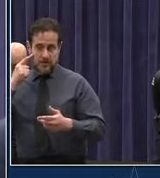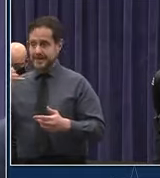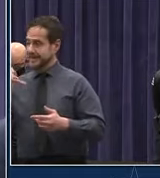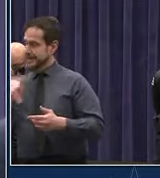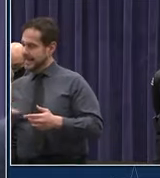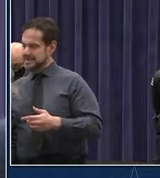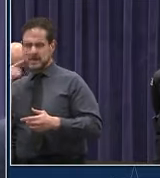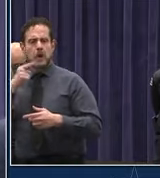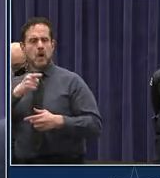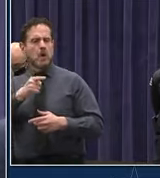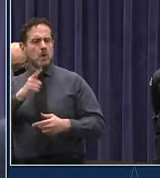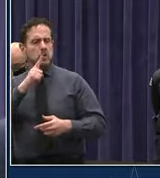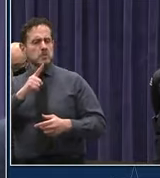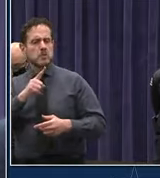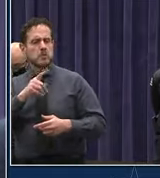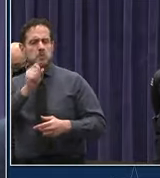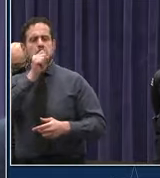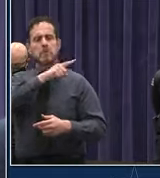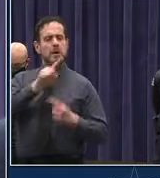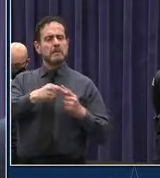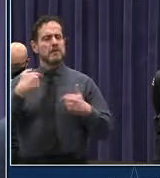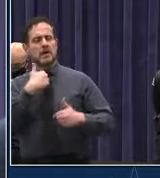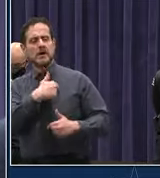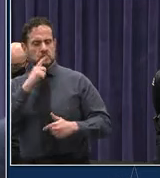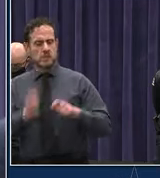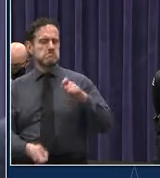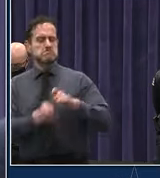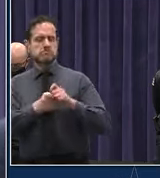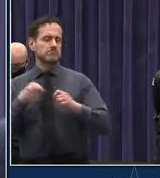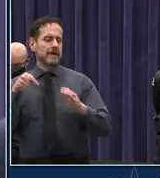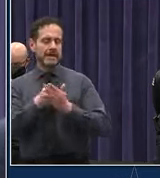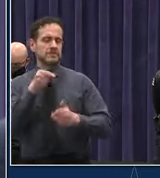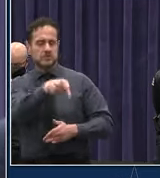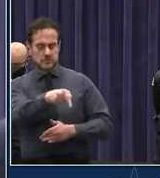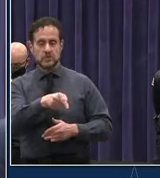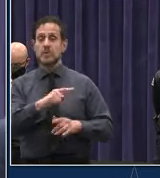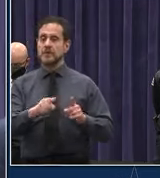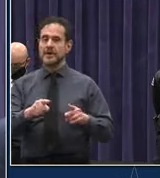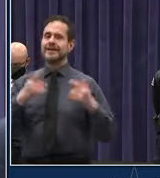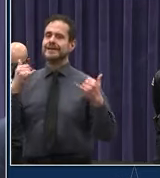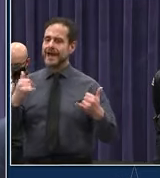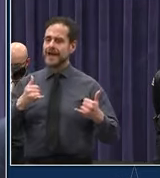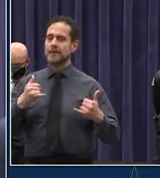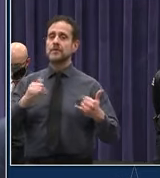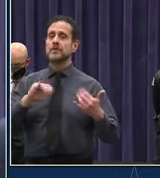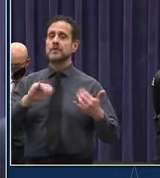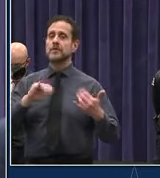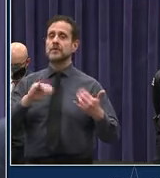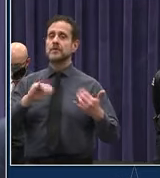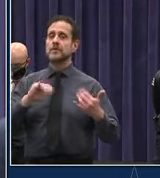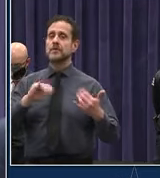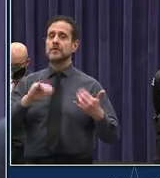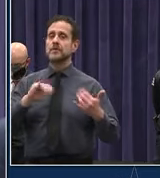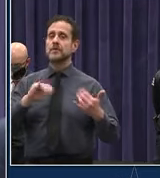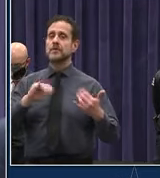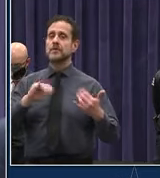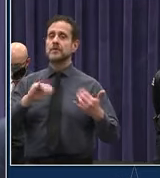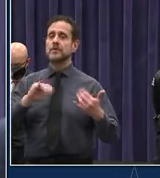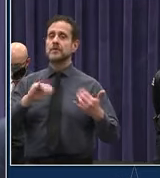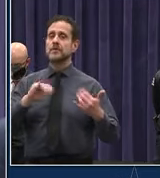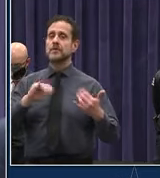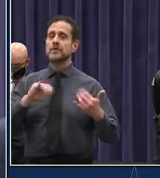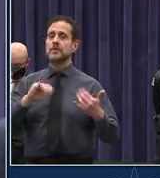of how this community has come together. Normally, when we have gang-related shootings, no one speaks to the